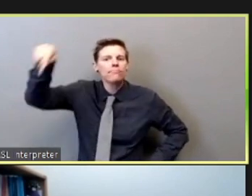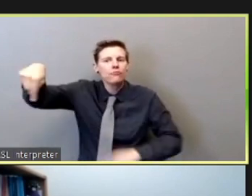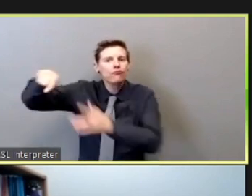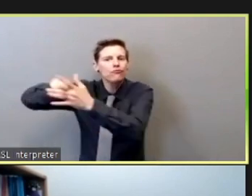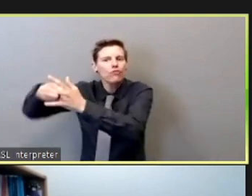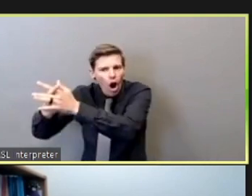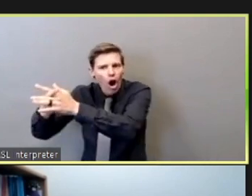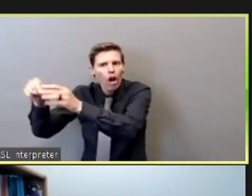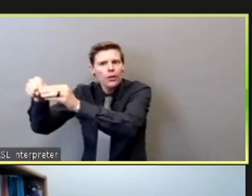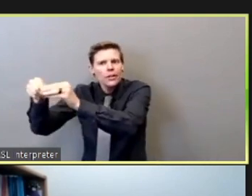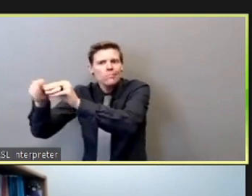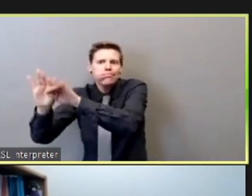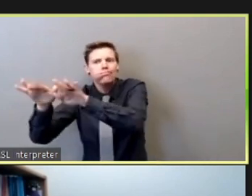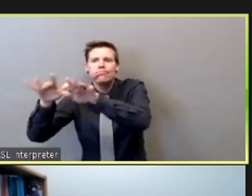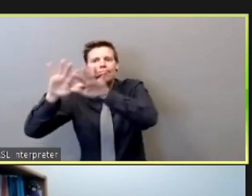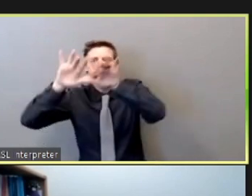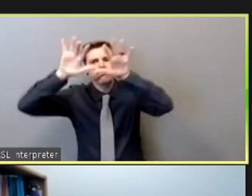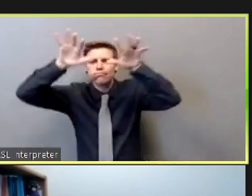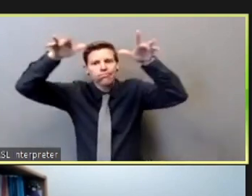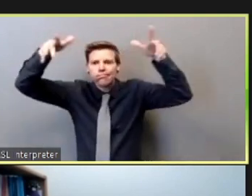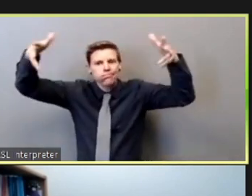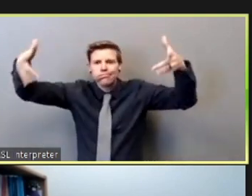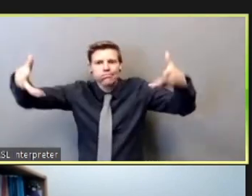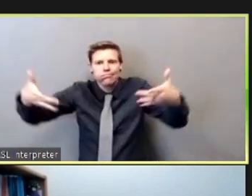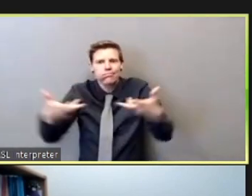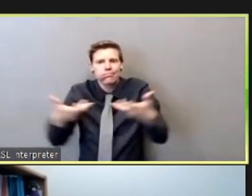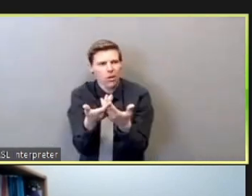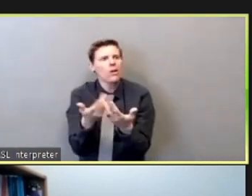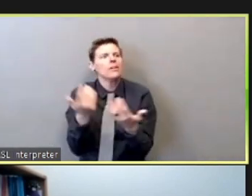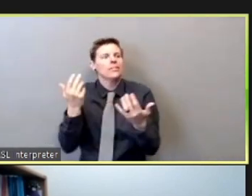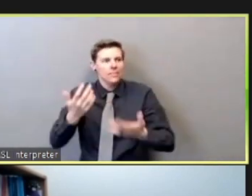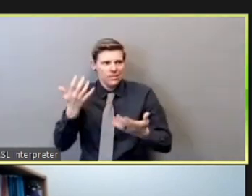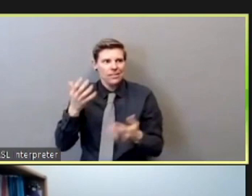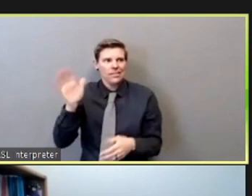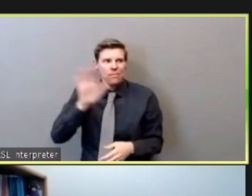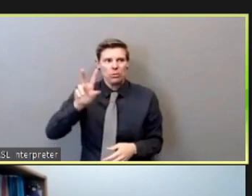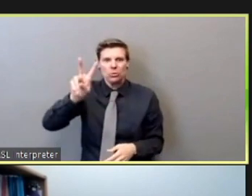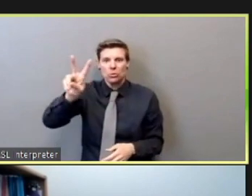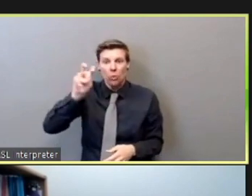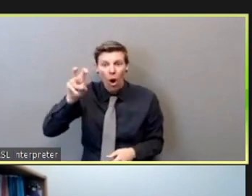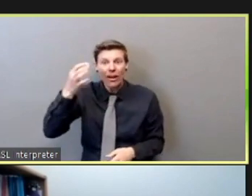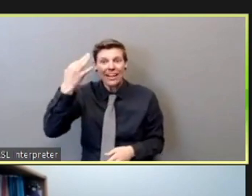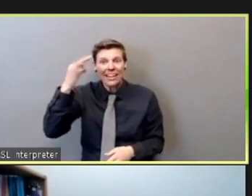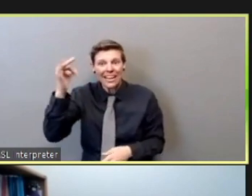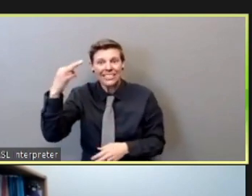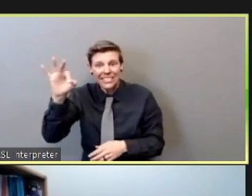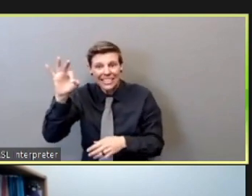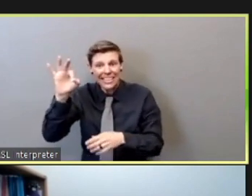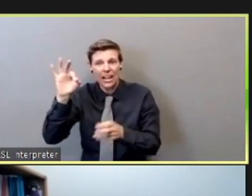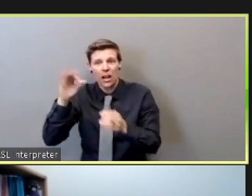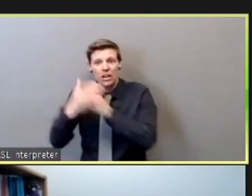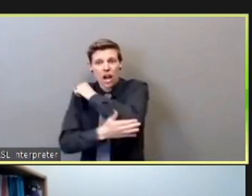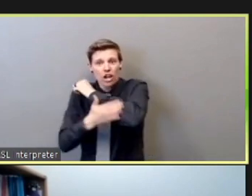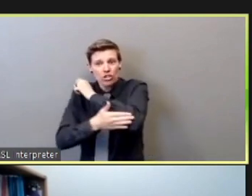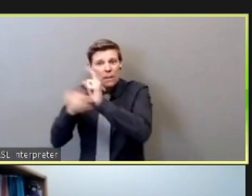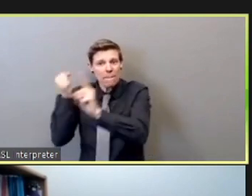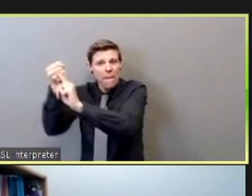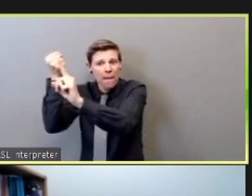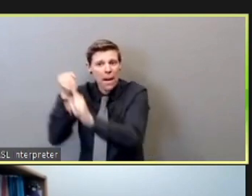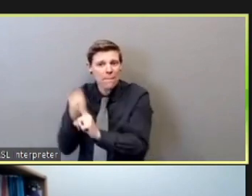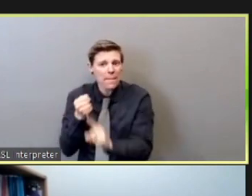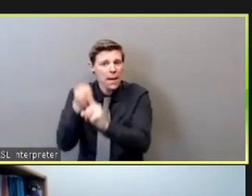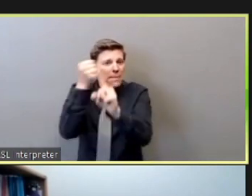count, 219 countries, and it's really mobilized the world into